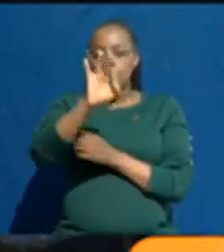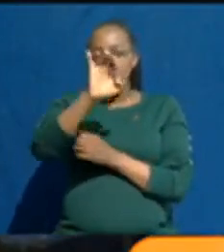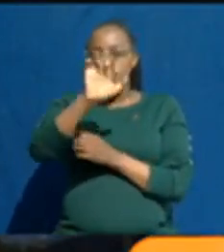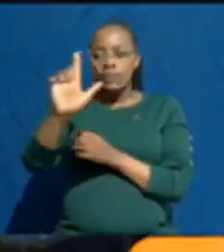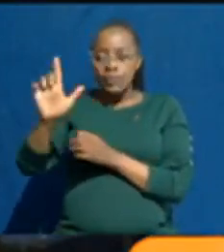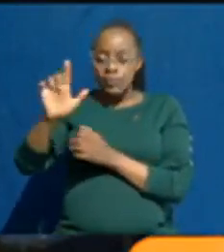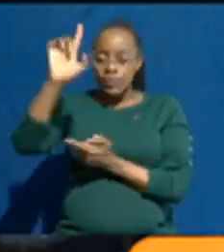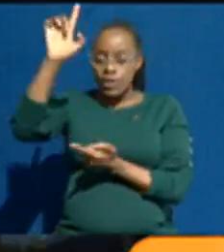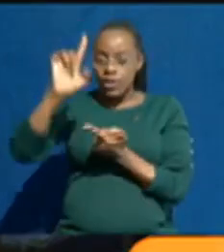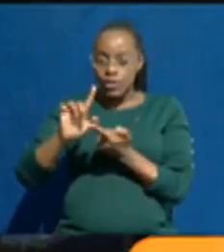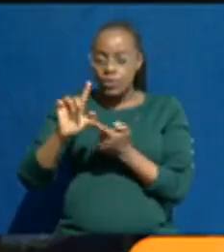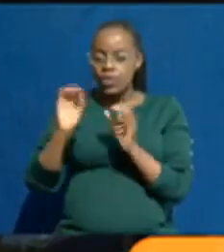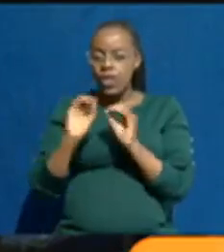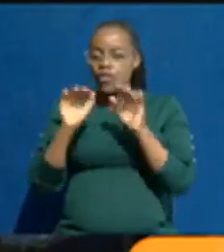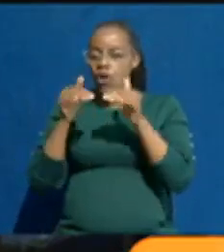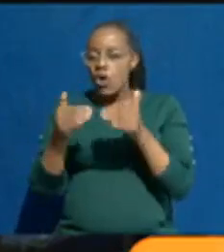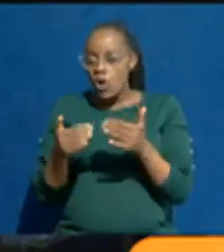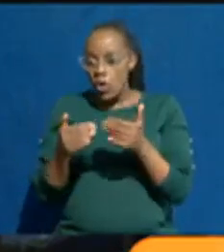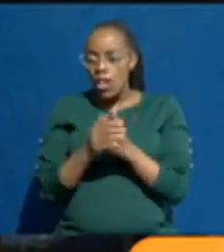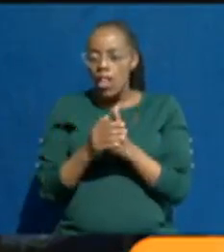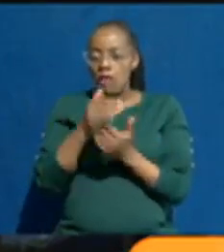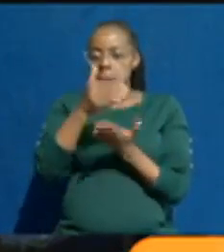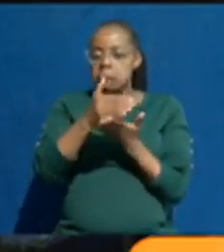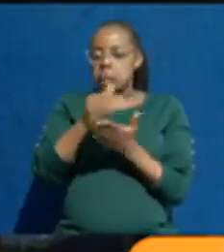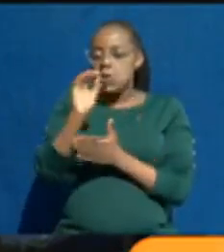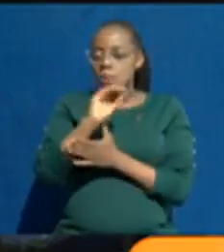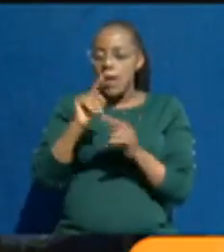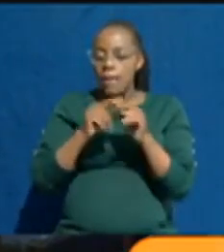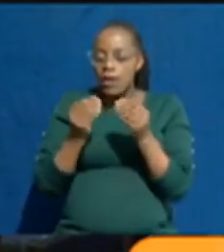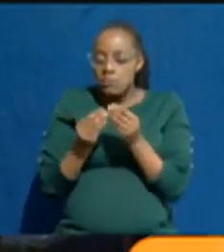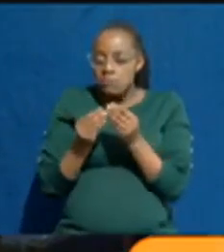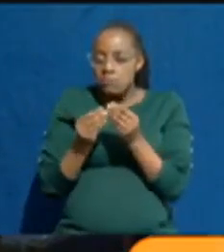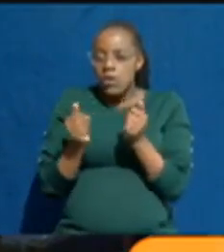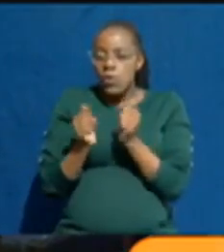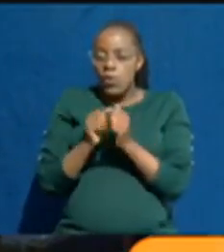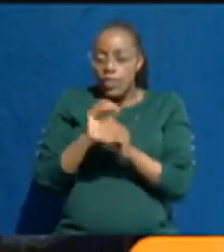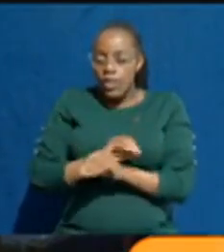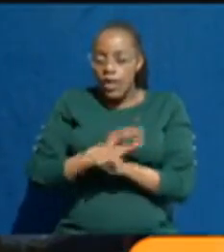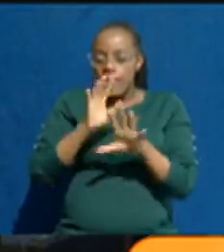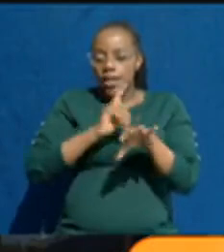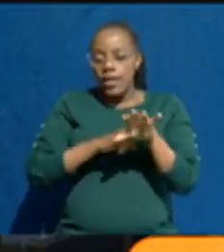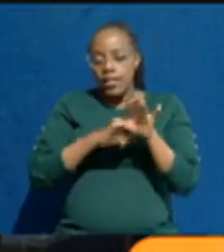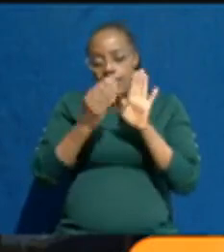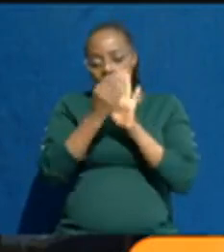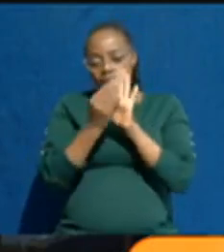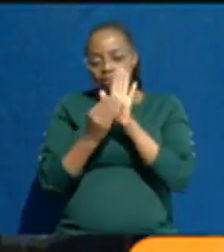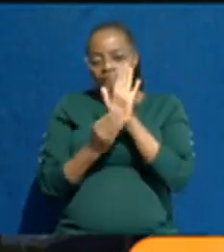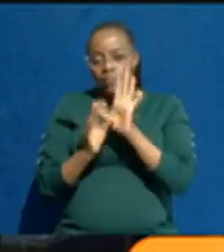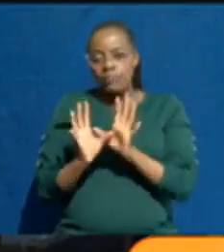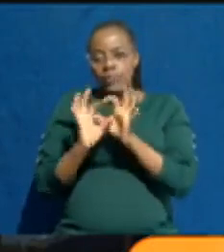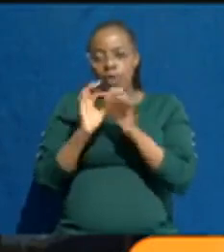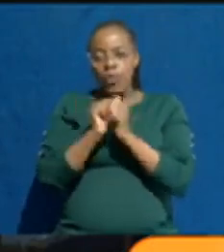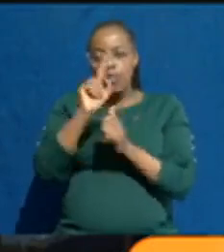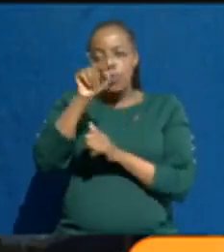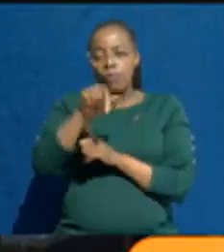Not reduce, not abate, phase out with a clear time frame aligned with